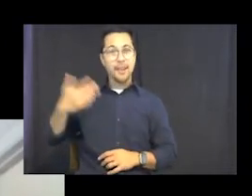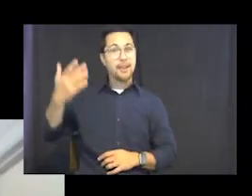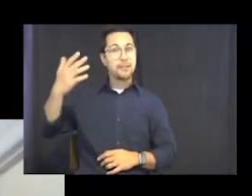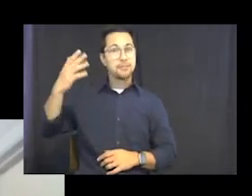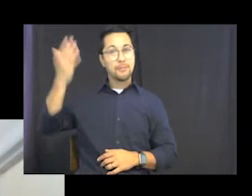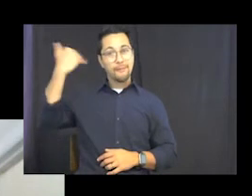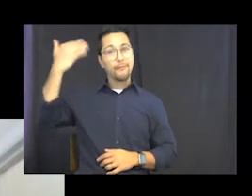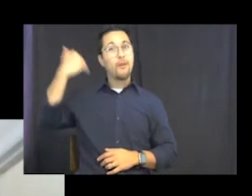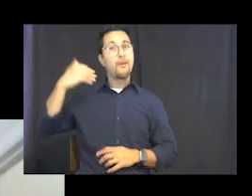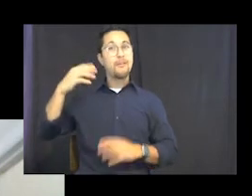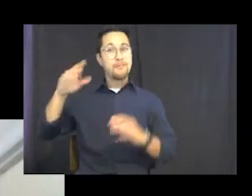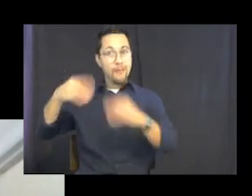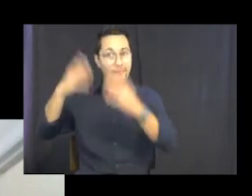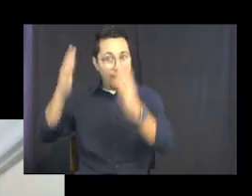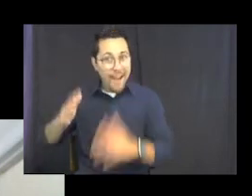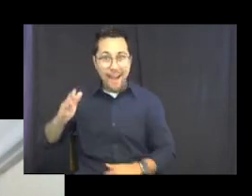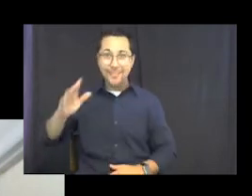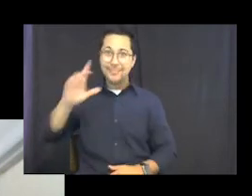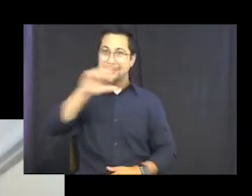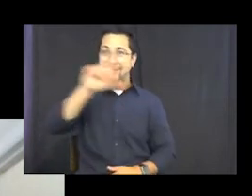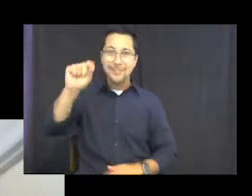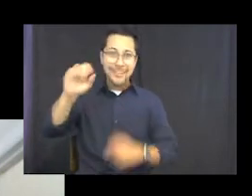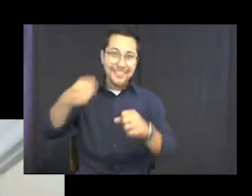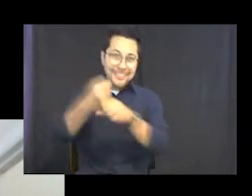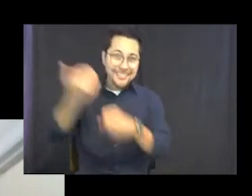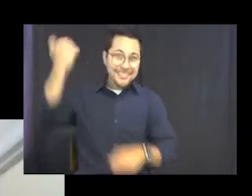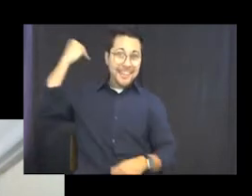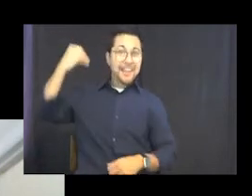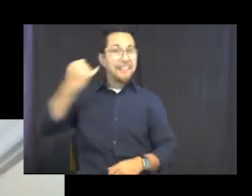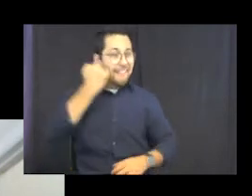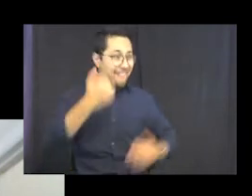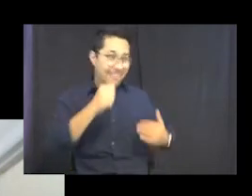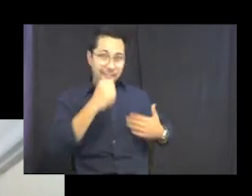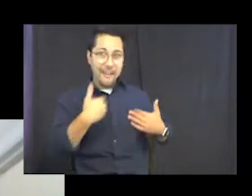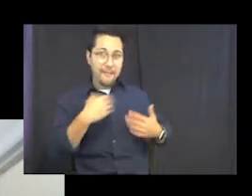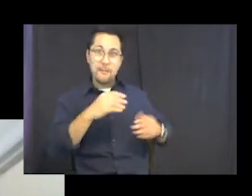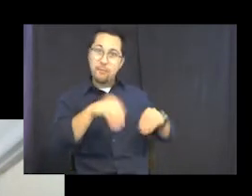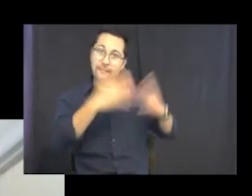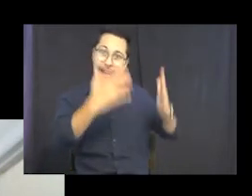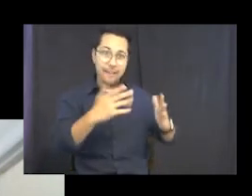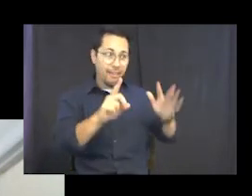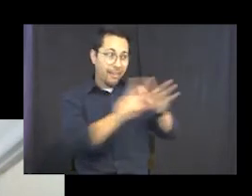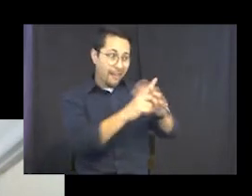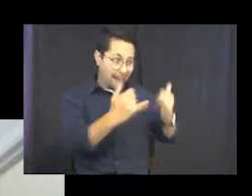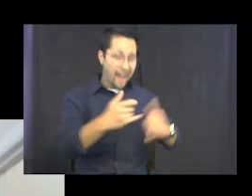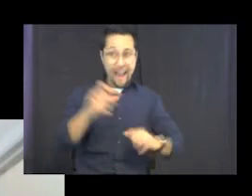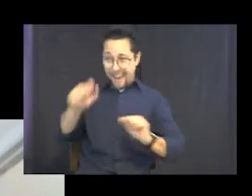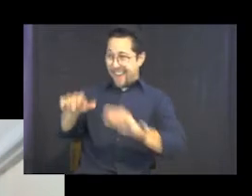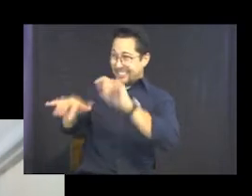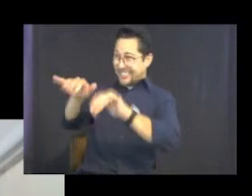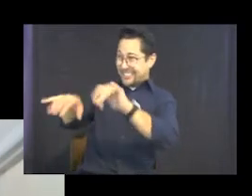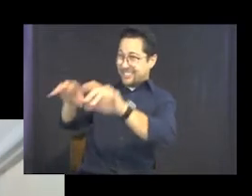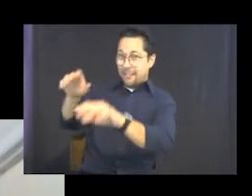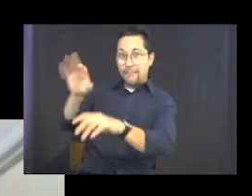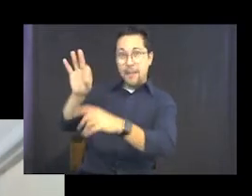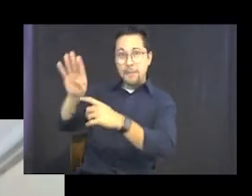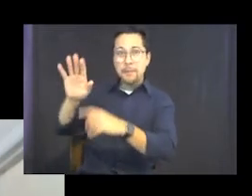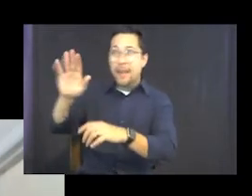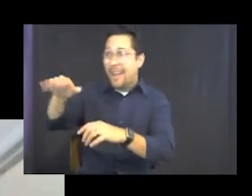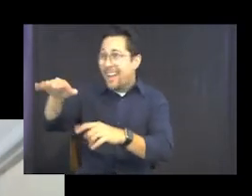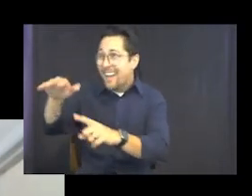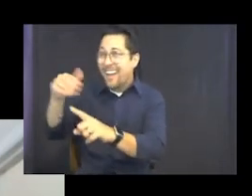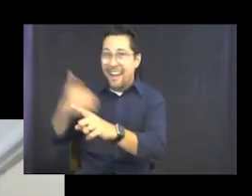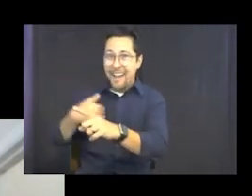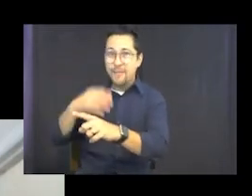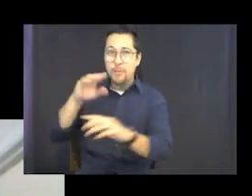years ago. That if I have a provider that doesn't show up now, I can go on my Facebook page and say, hey, I